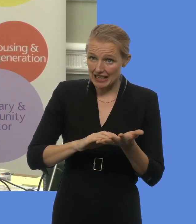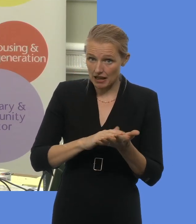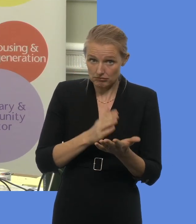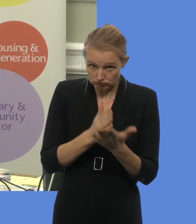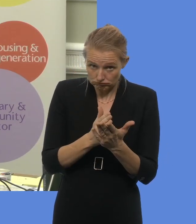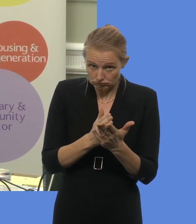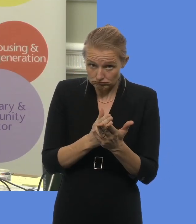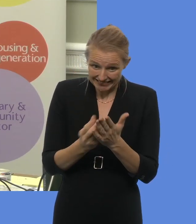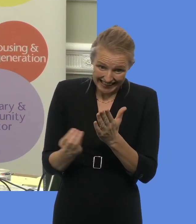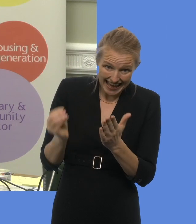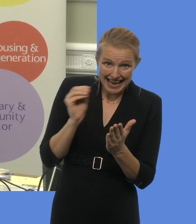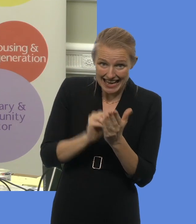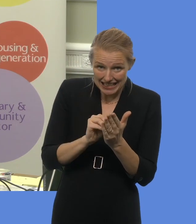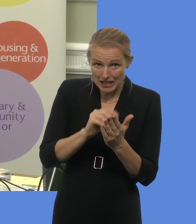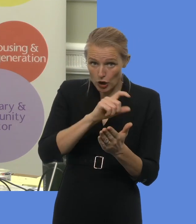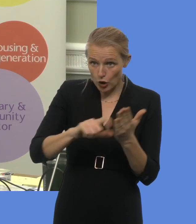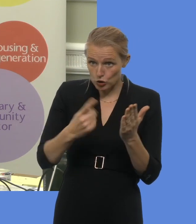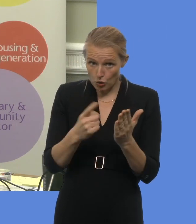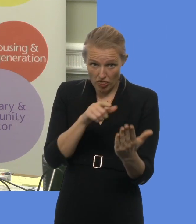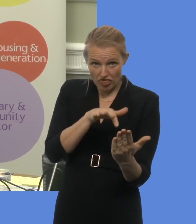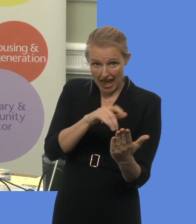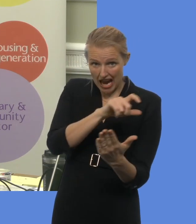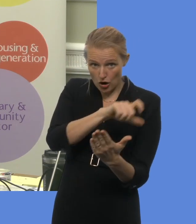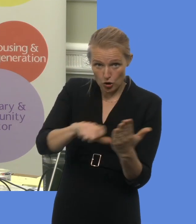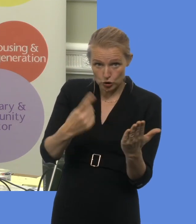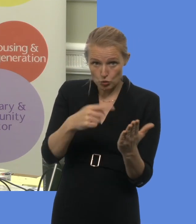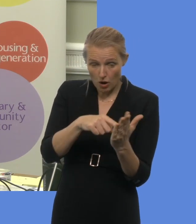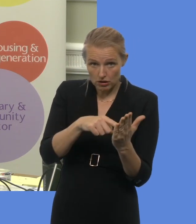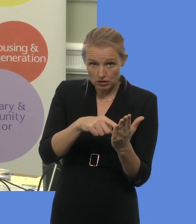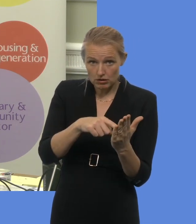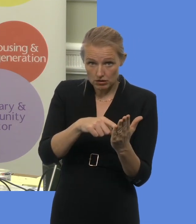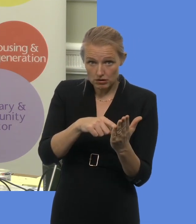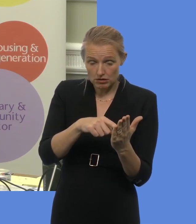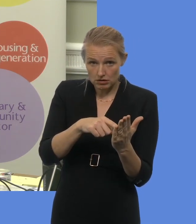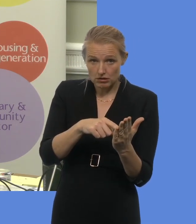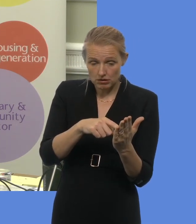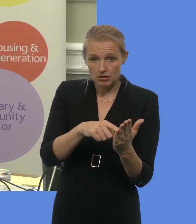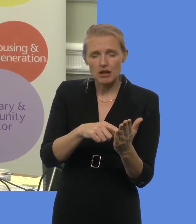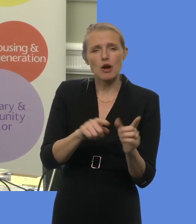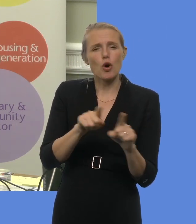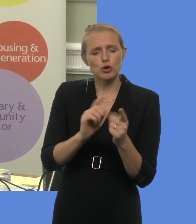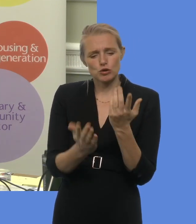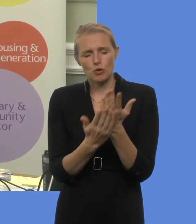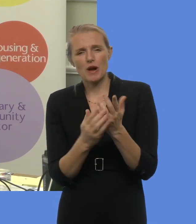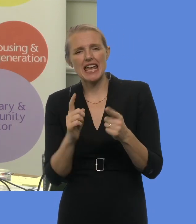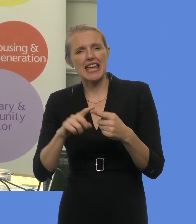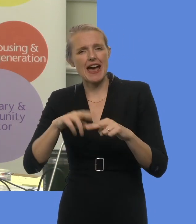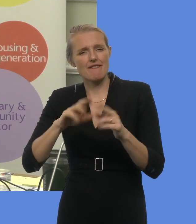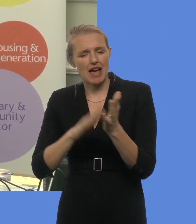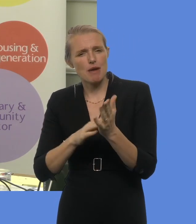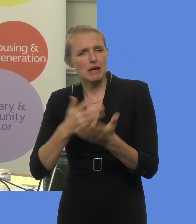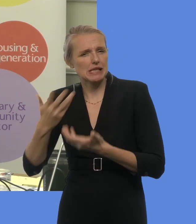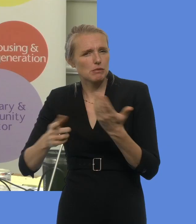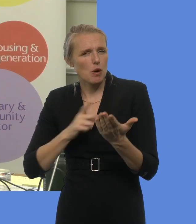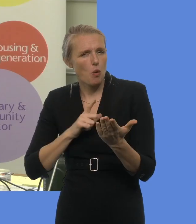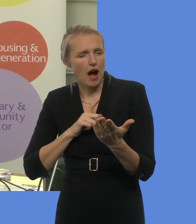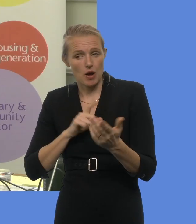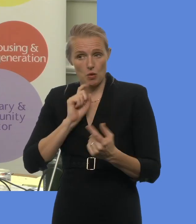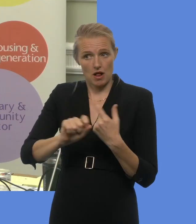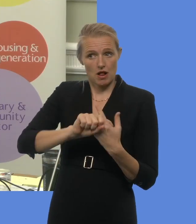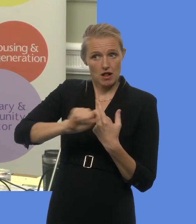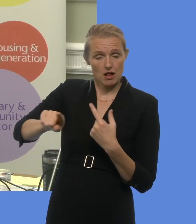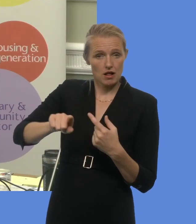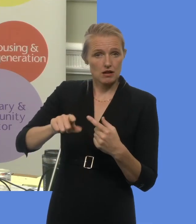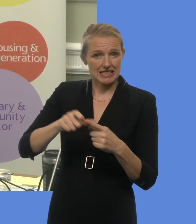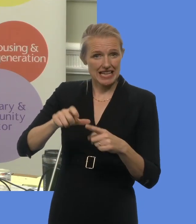included in clause 1 and then explained in the explanatory and financial memorandum. Okay. So we're going to write to the department for that